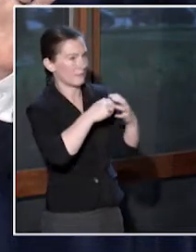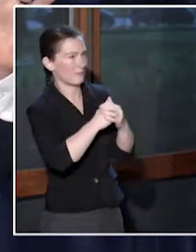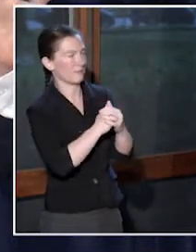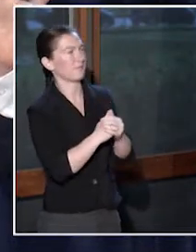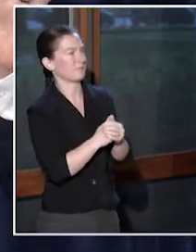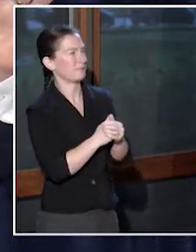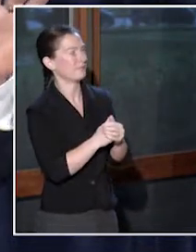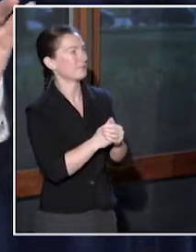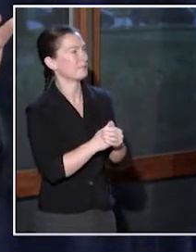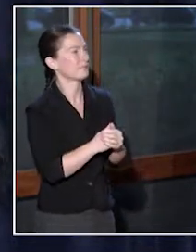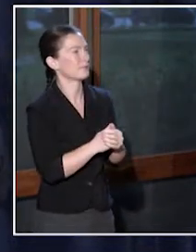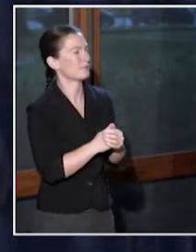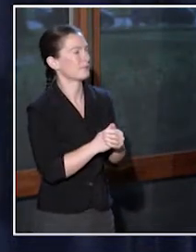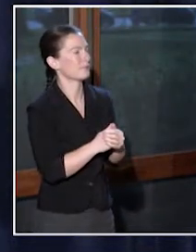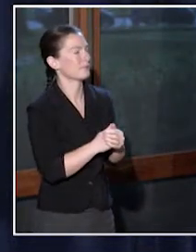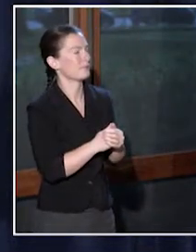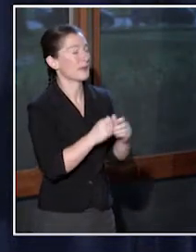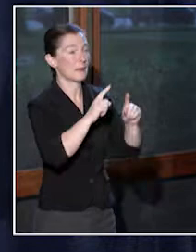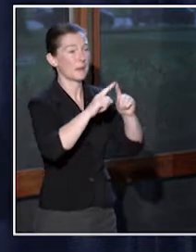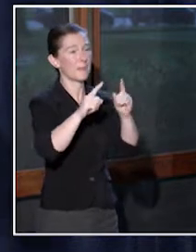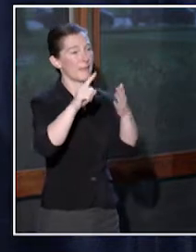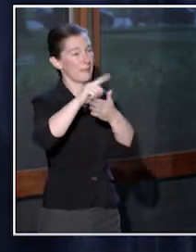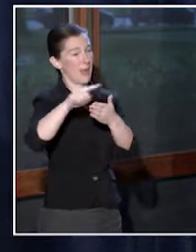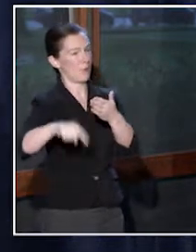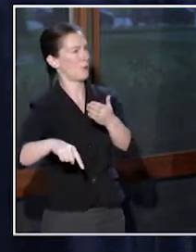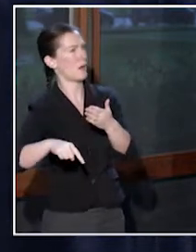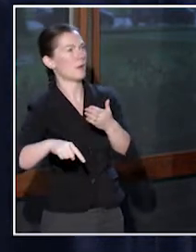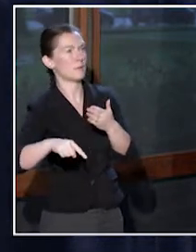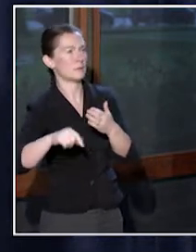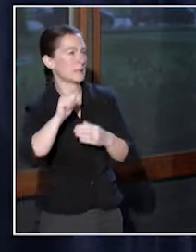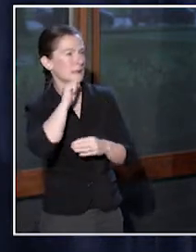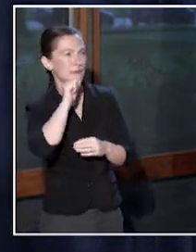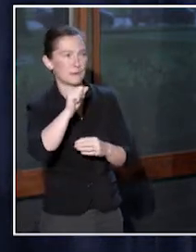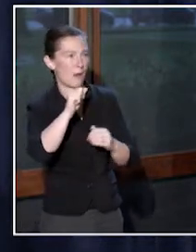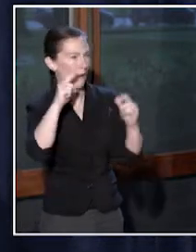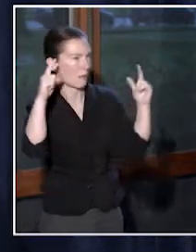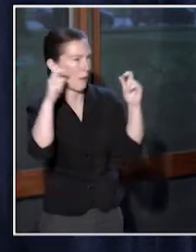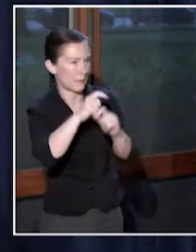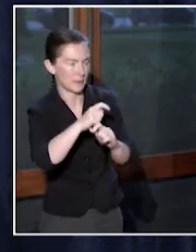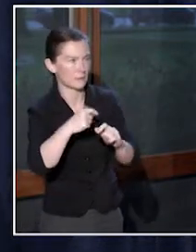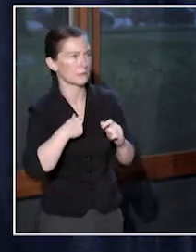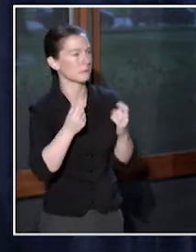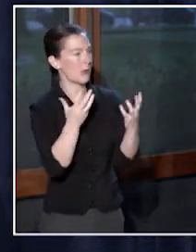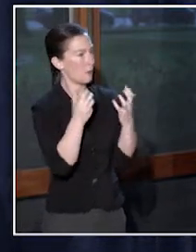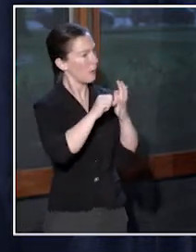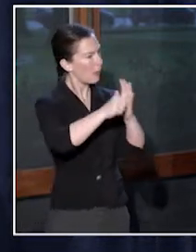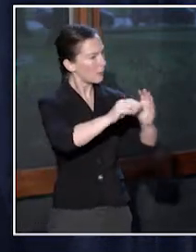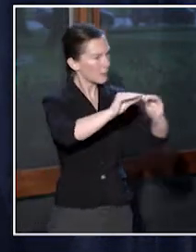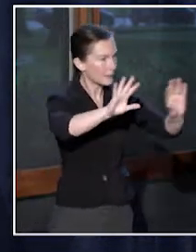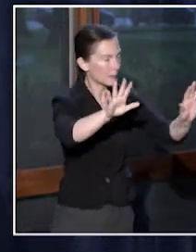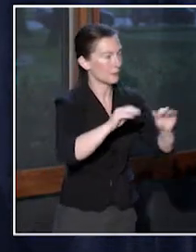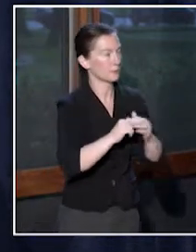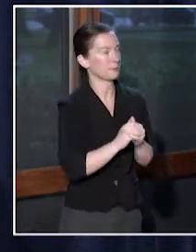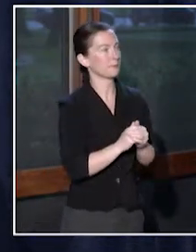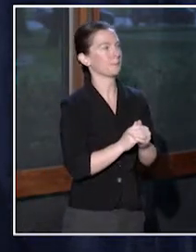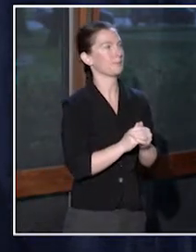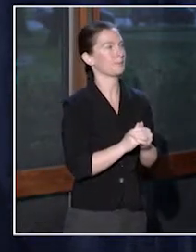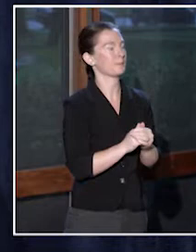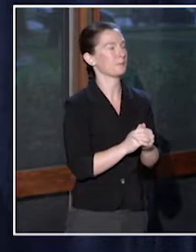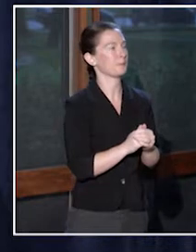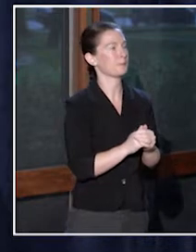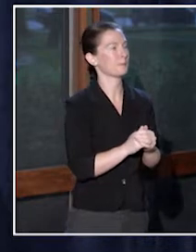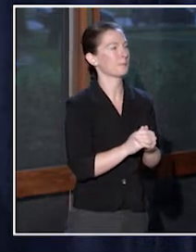process for the outcomes. I want to be very clear on this. Our city council